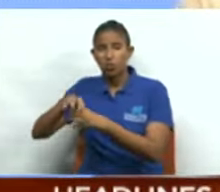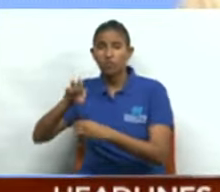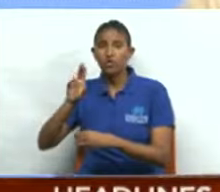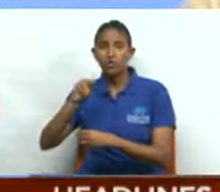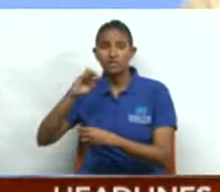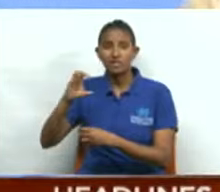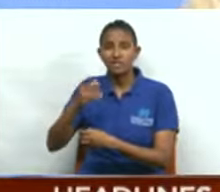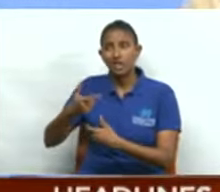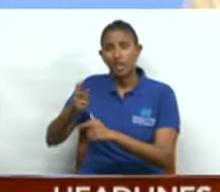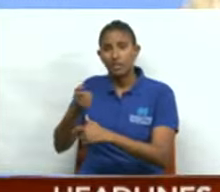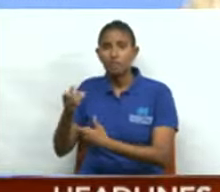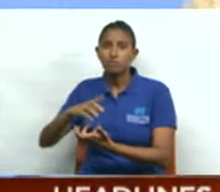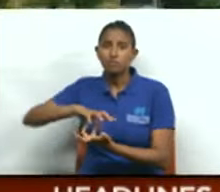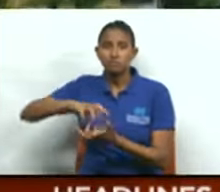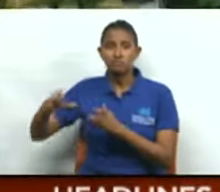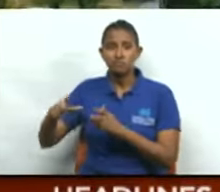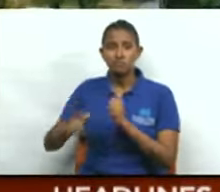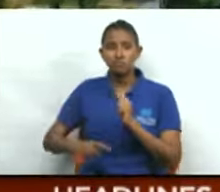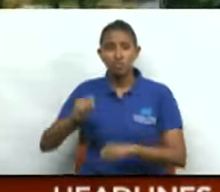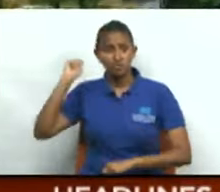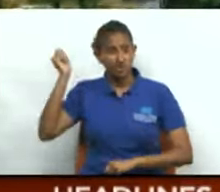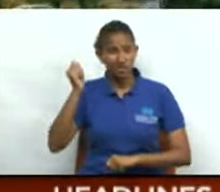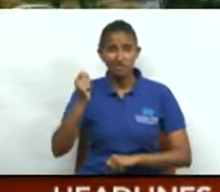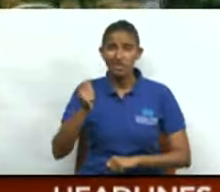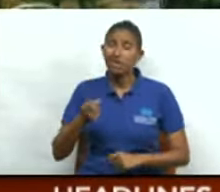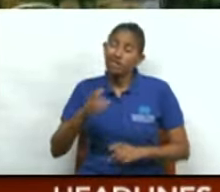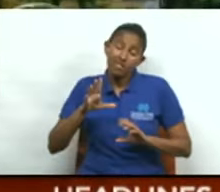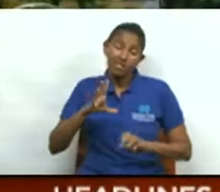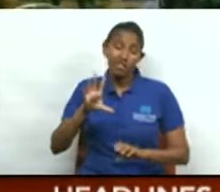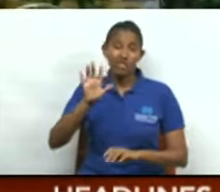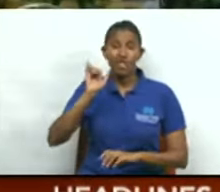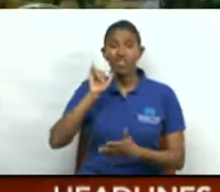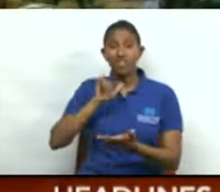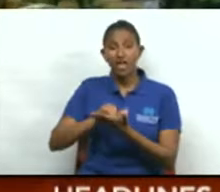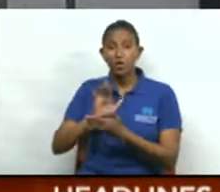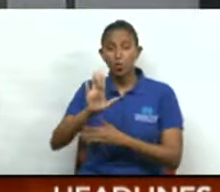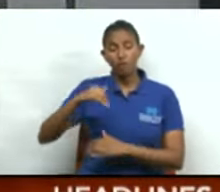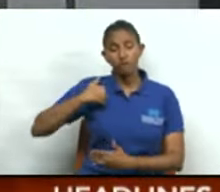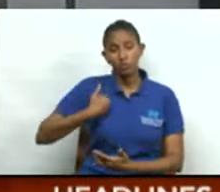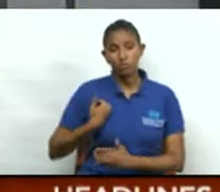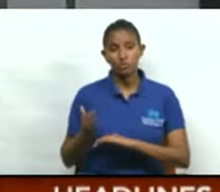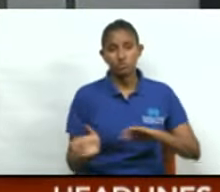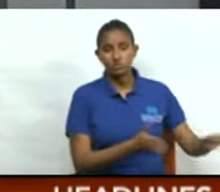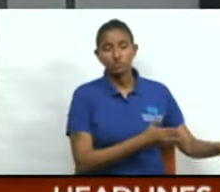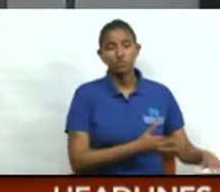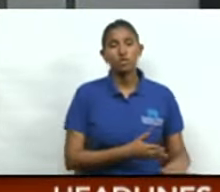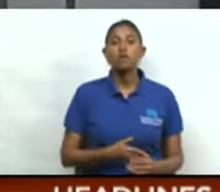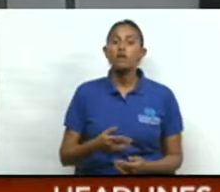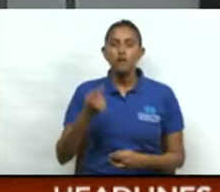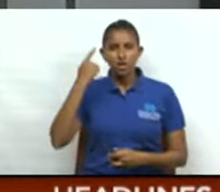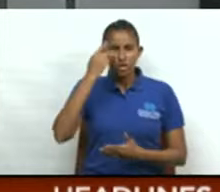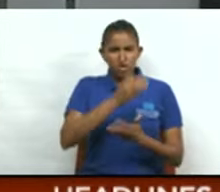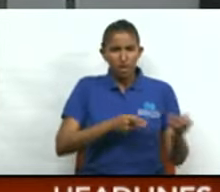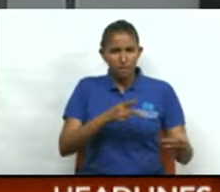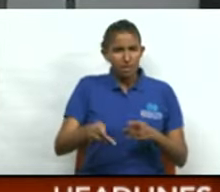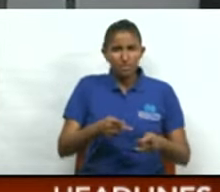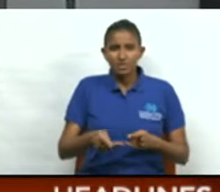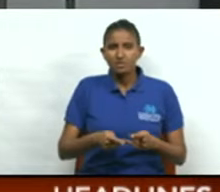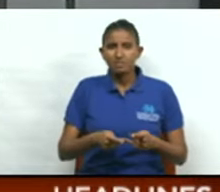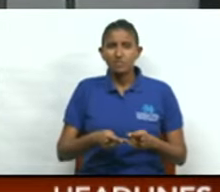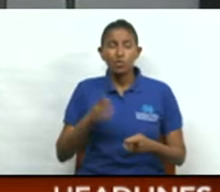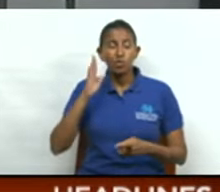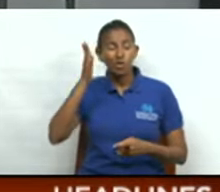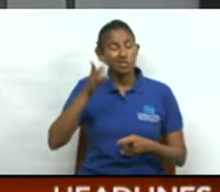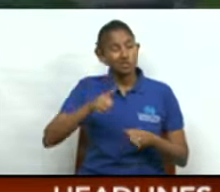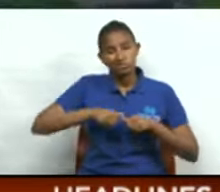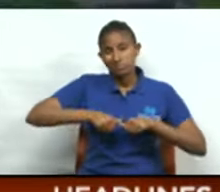open. The Prime Minister lamented that for some citizens, there will never be a good time to implement the tax and said the rate